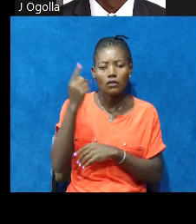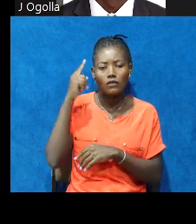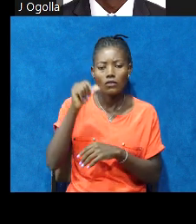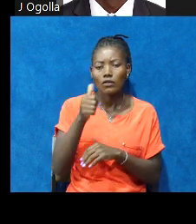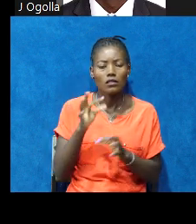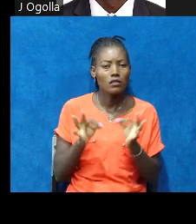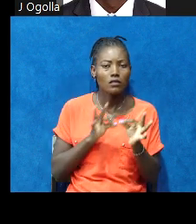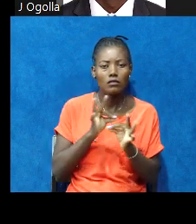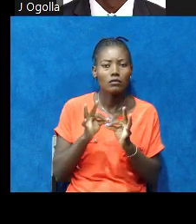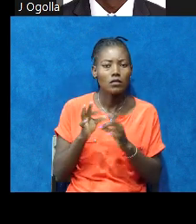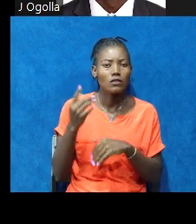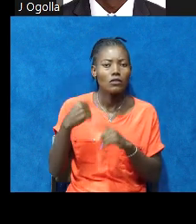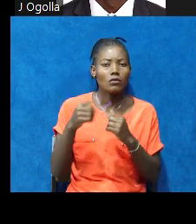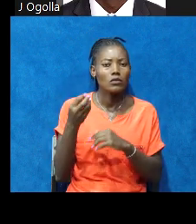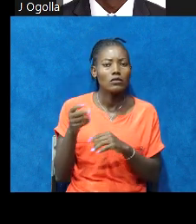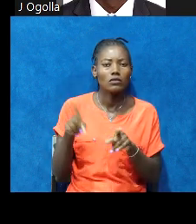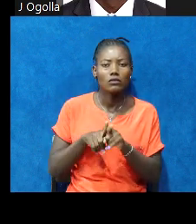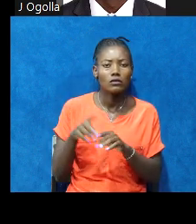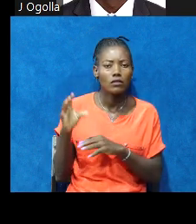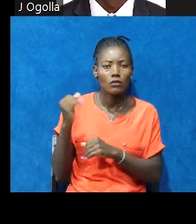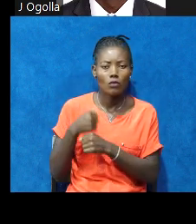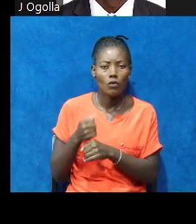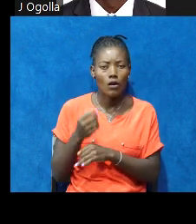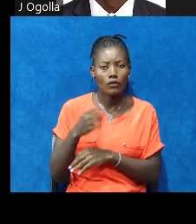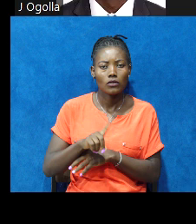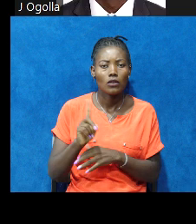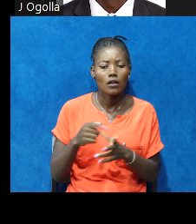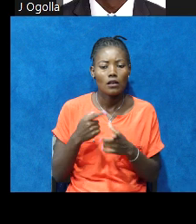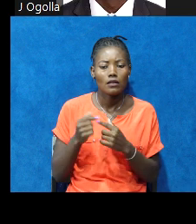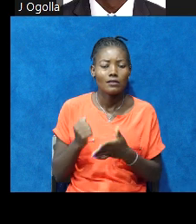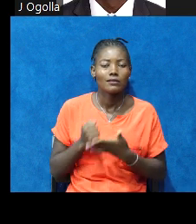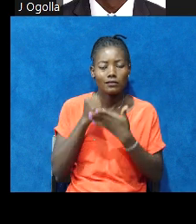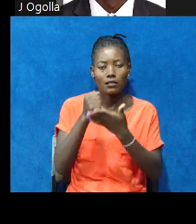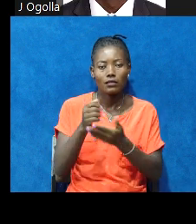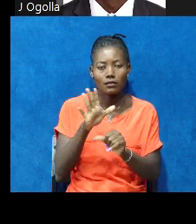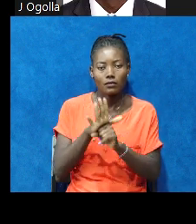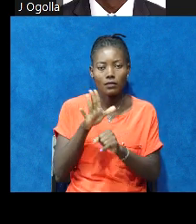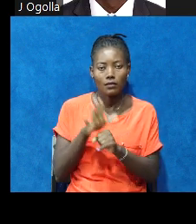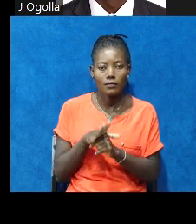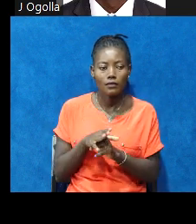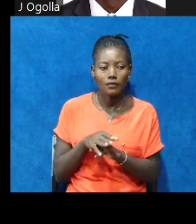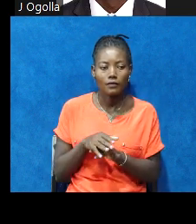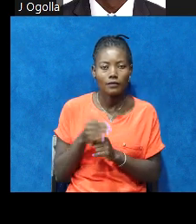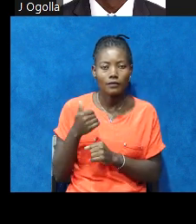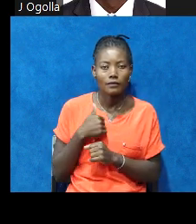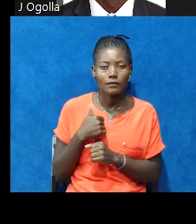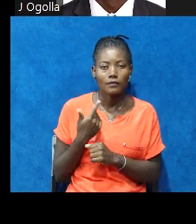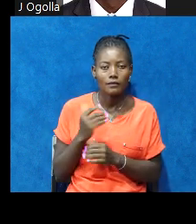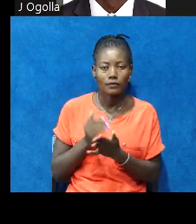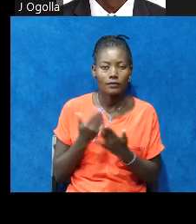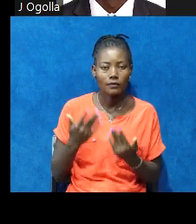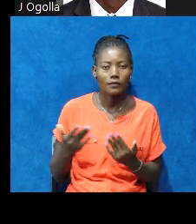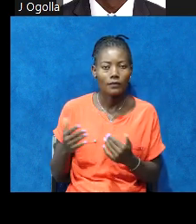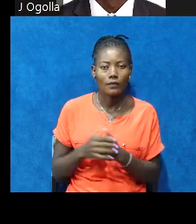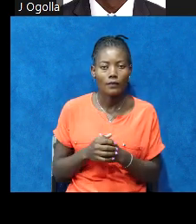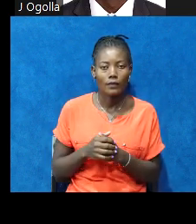any specific game or even your career, it really helps you have a beacon,